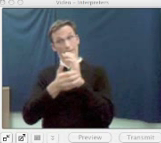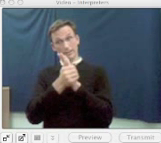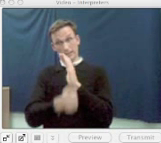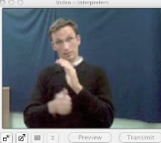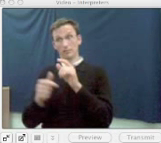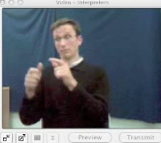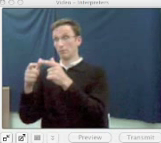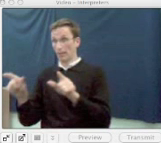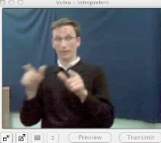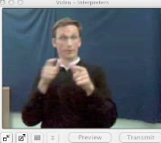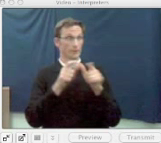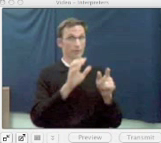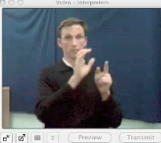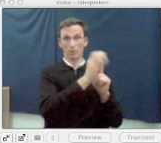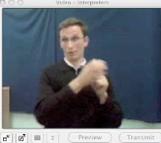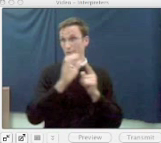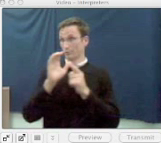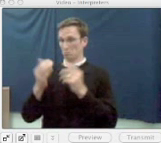alone